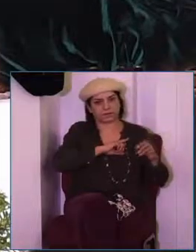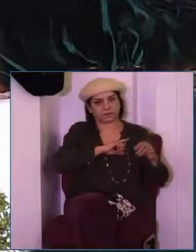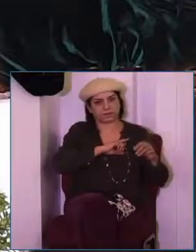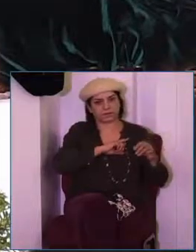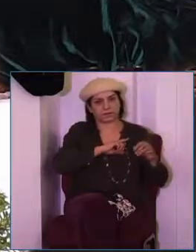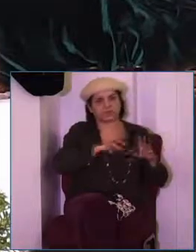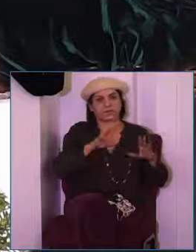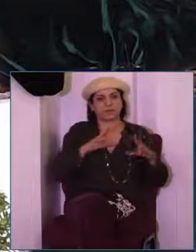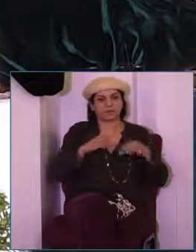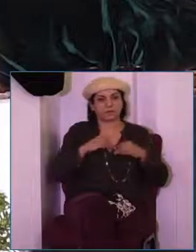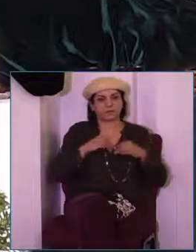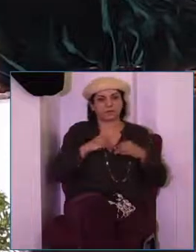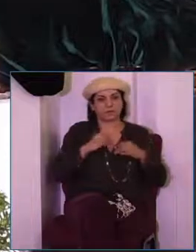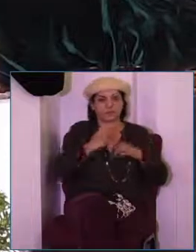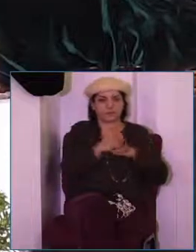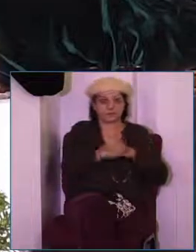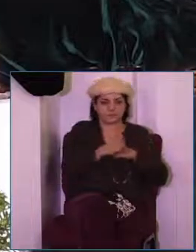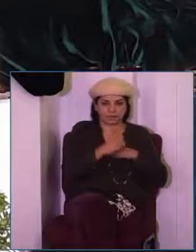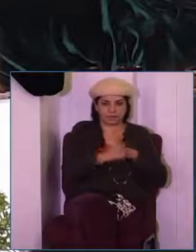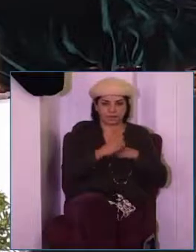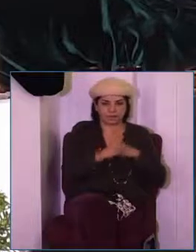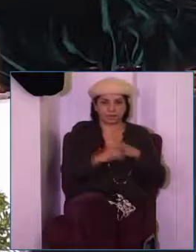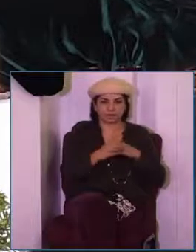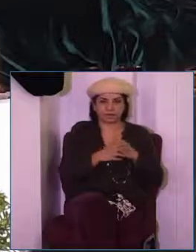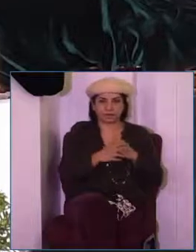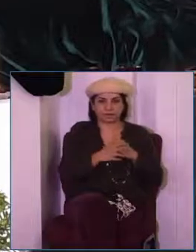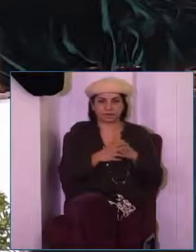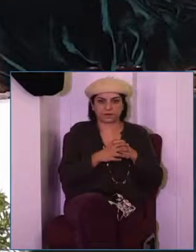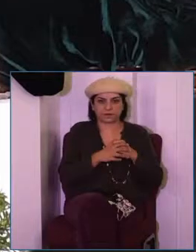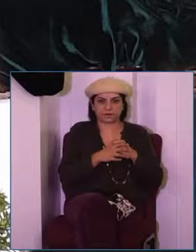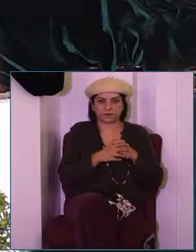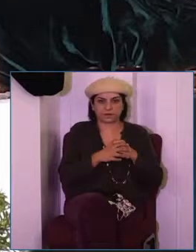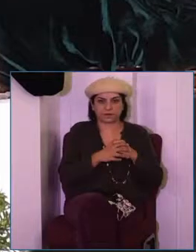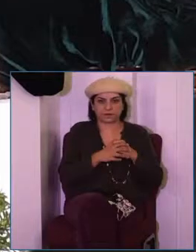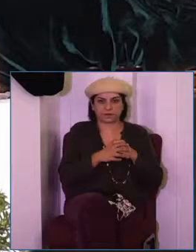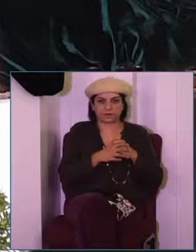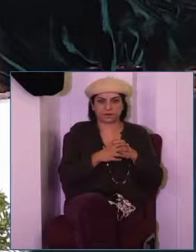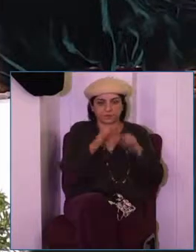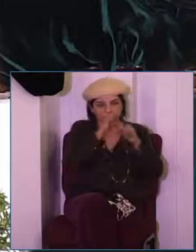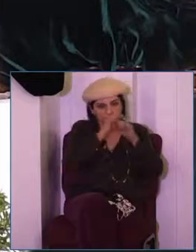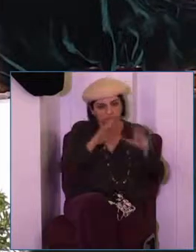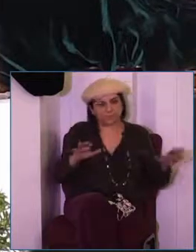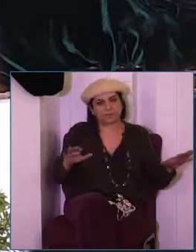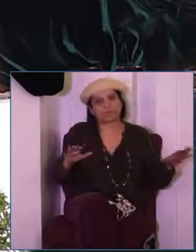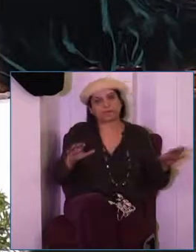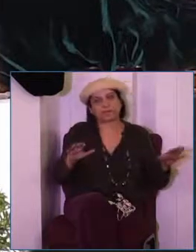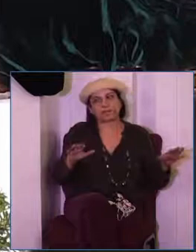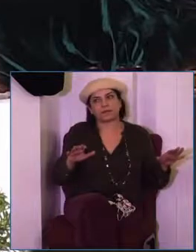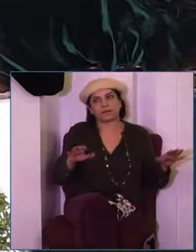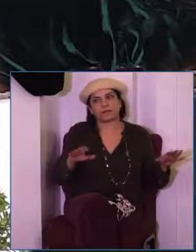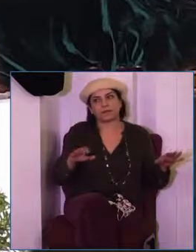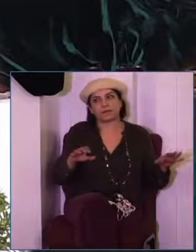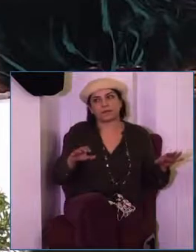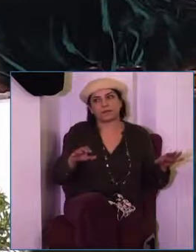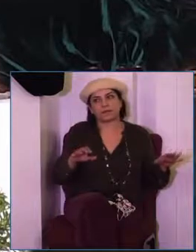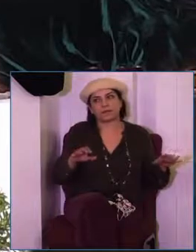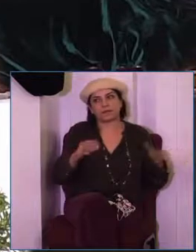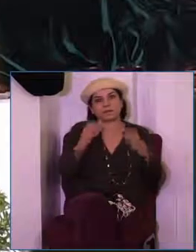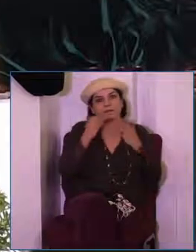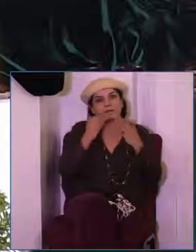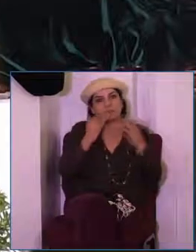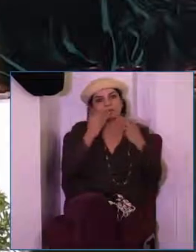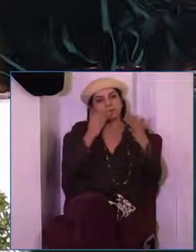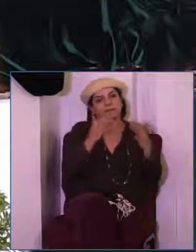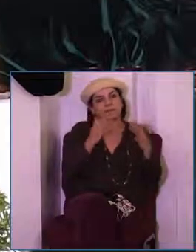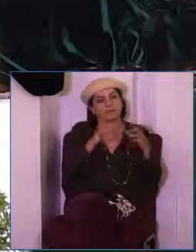bread. He blessed it. gave thanks and he